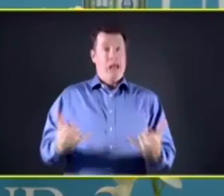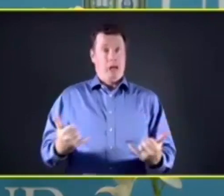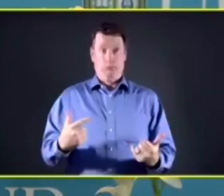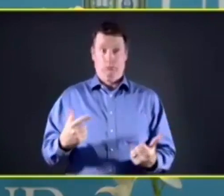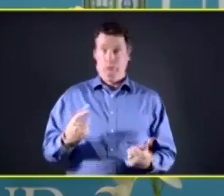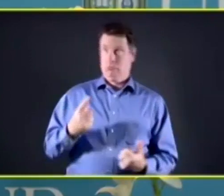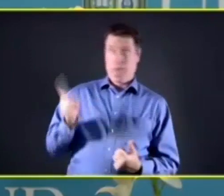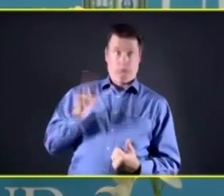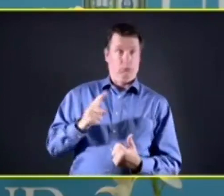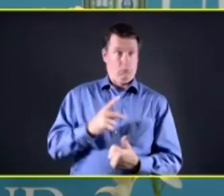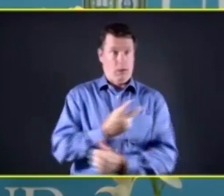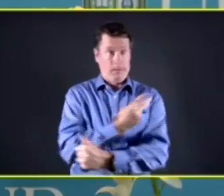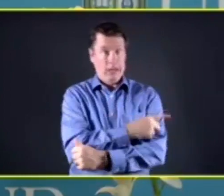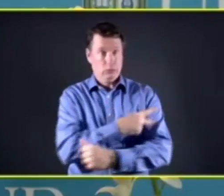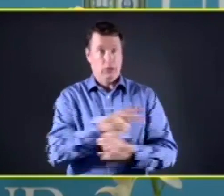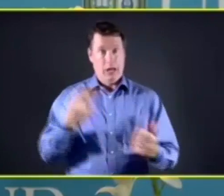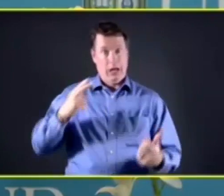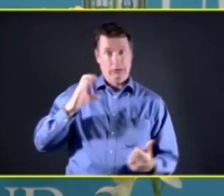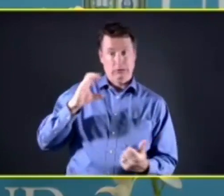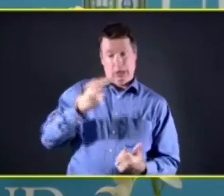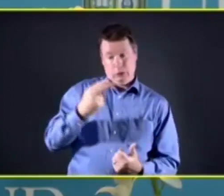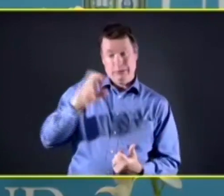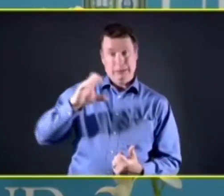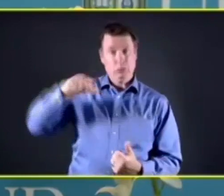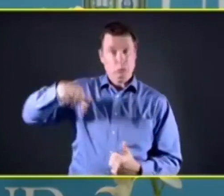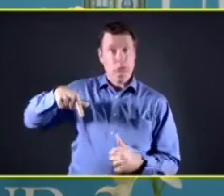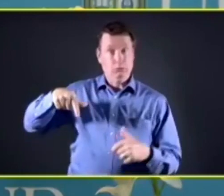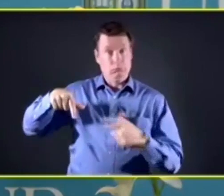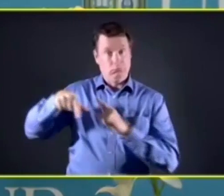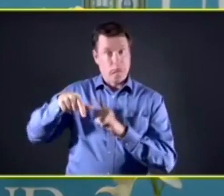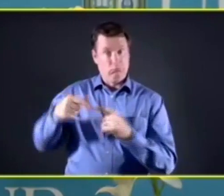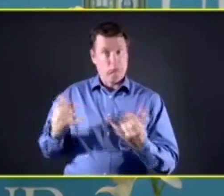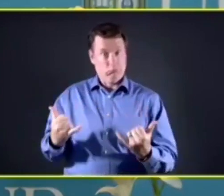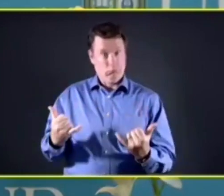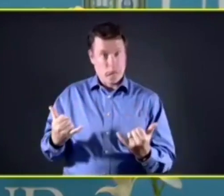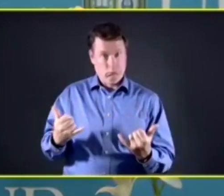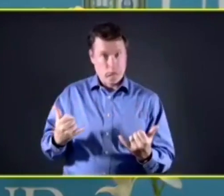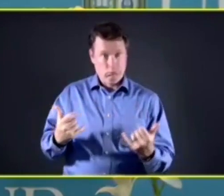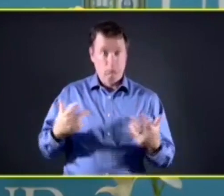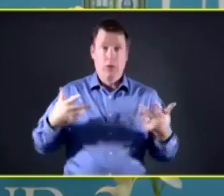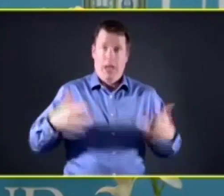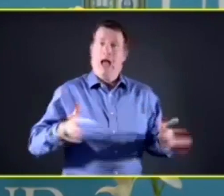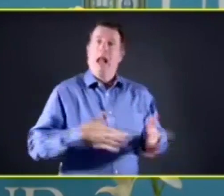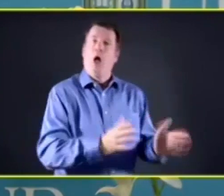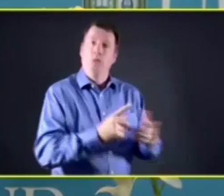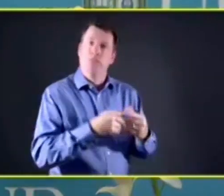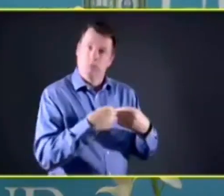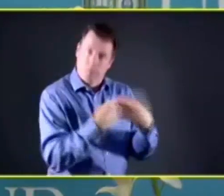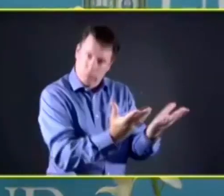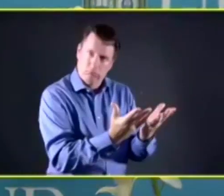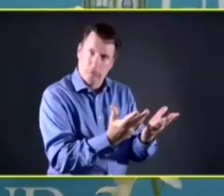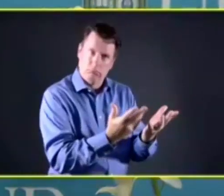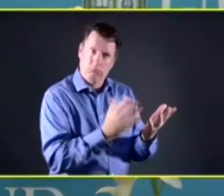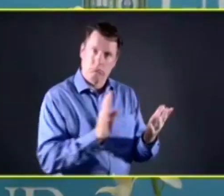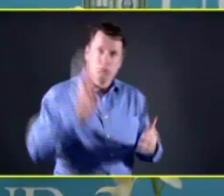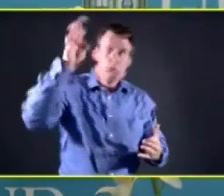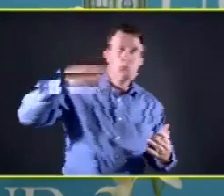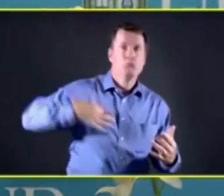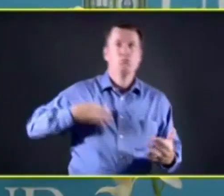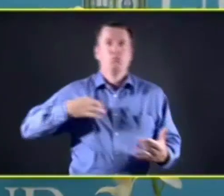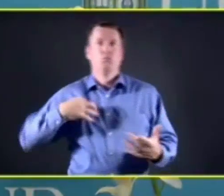in if they qualify for more than one. Also, something that's happened recently is we've gotten a supply of